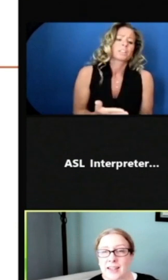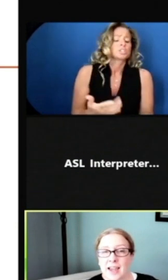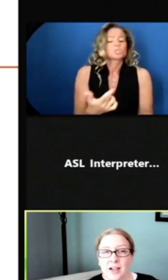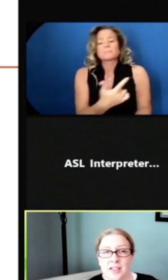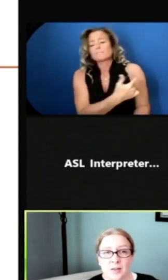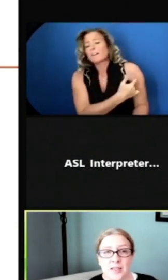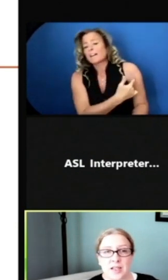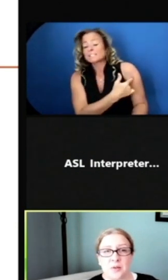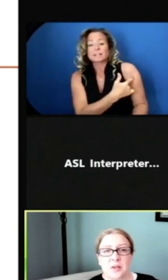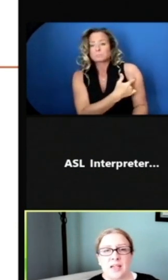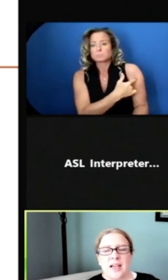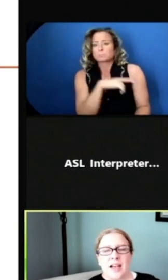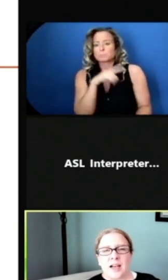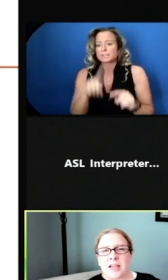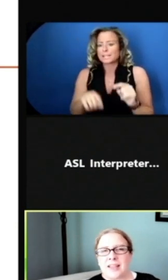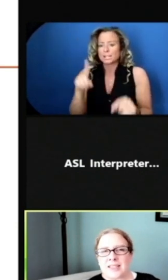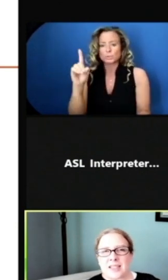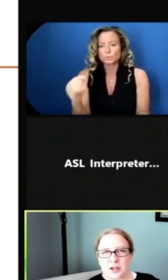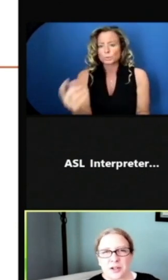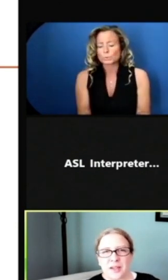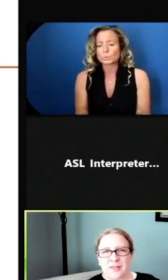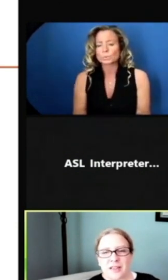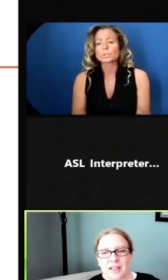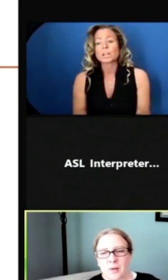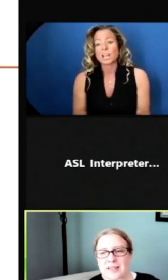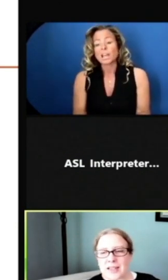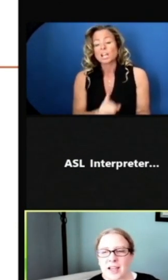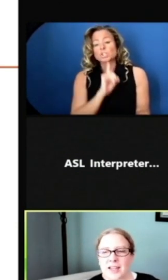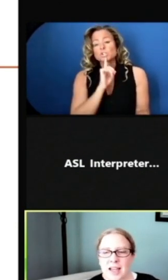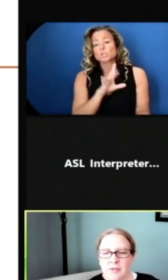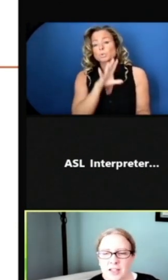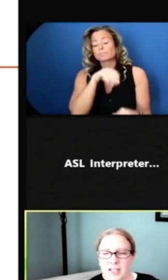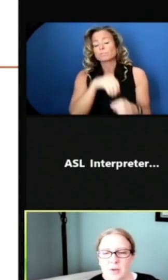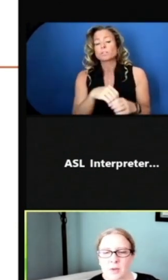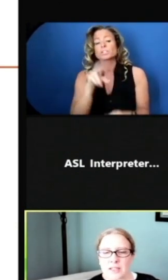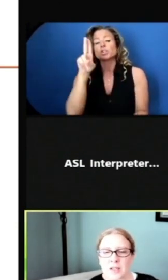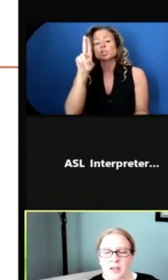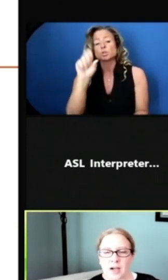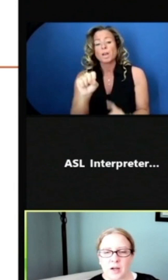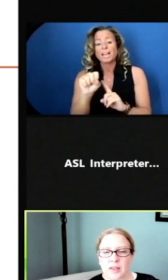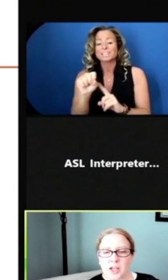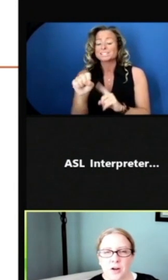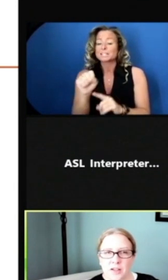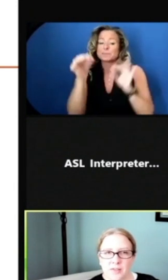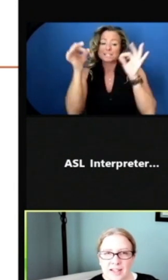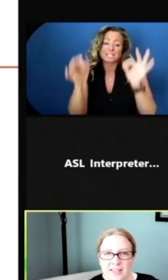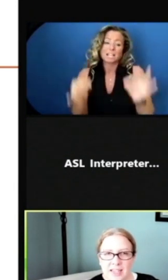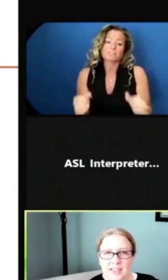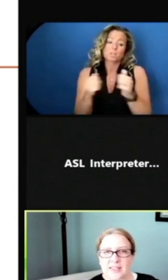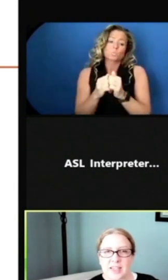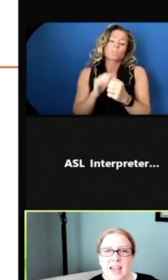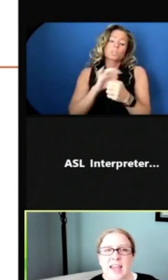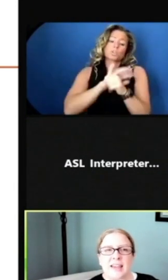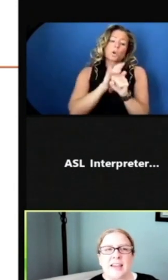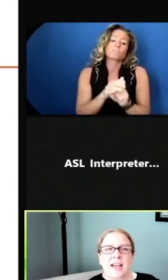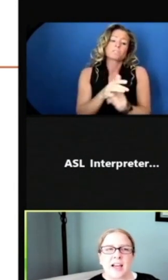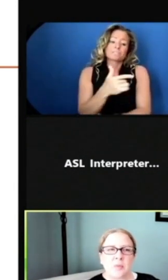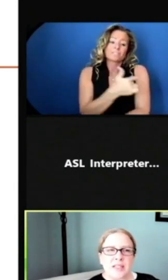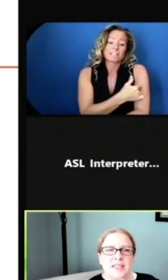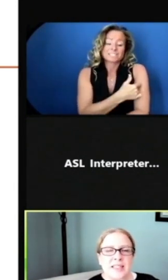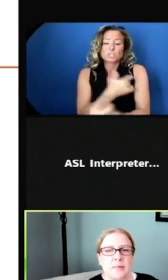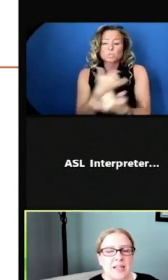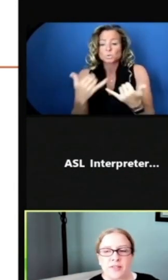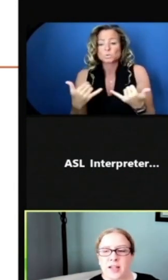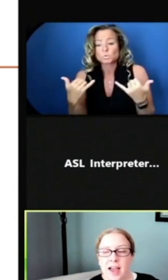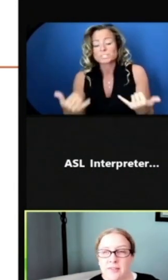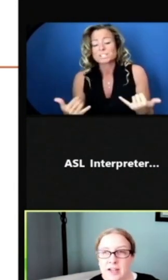vaccinated and cannot do so. And this is true even in the US, and definitely with what's going on with COVID vaccine today,